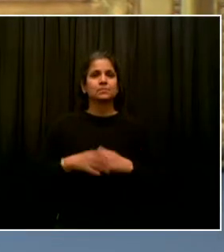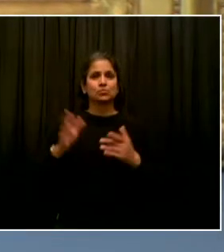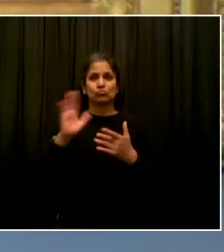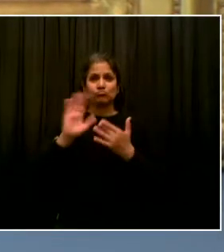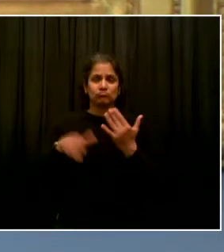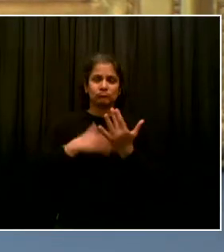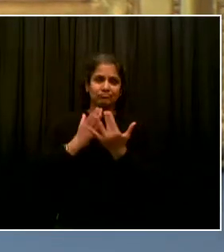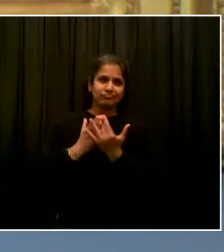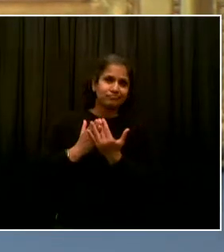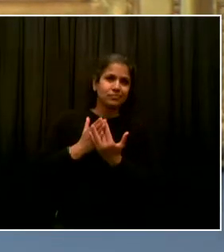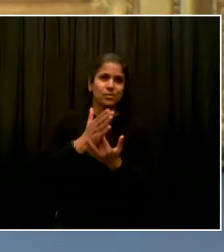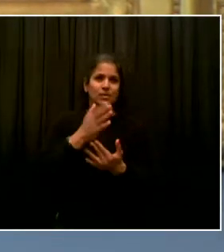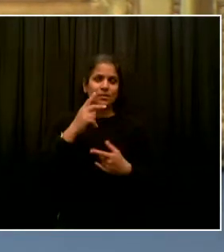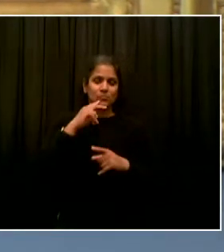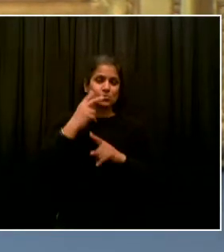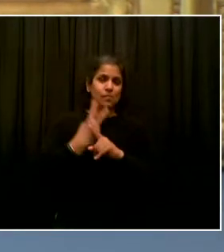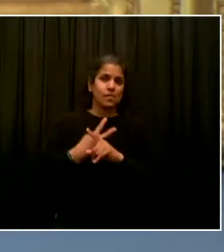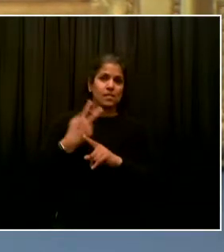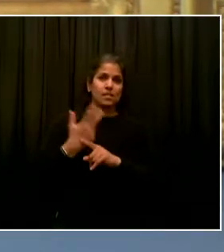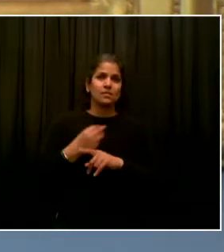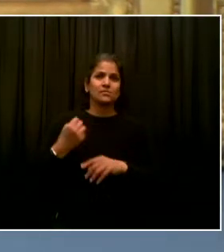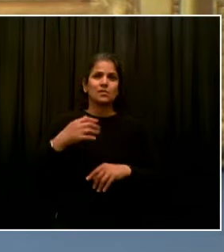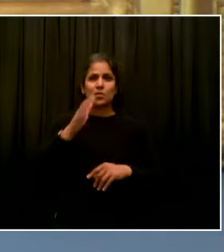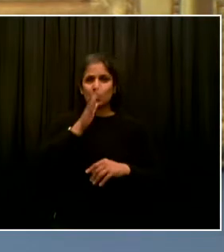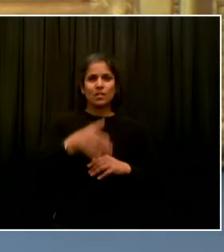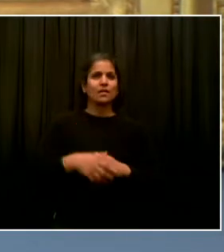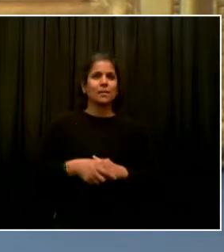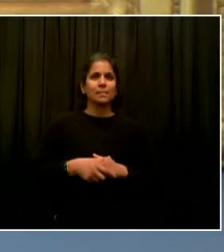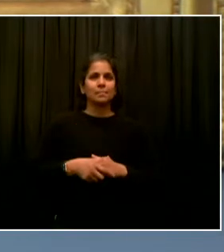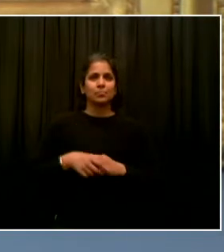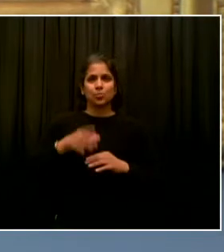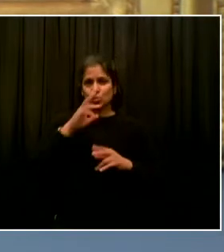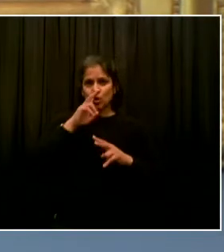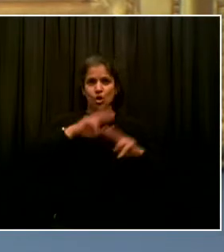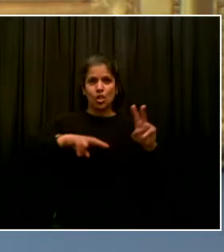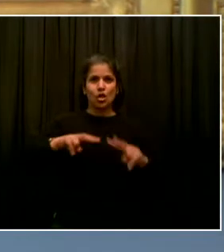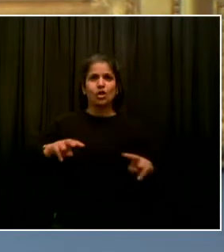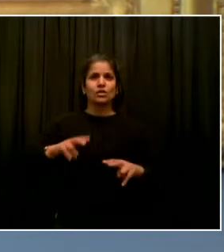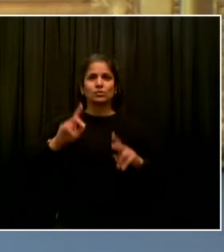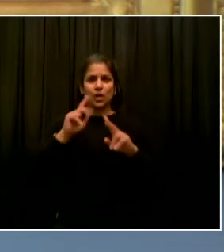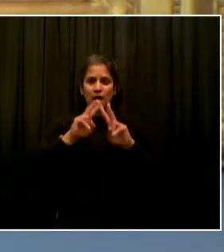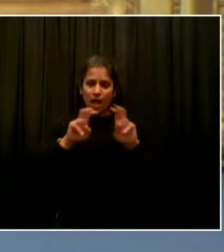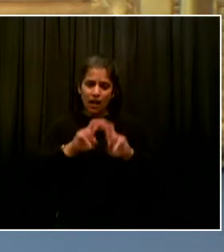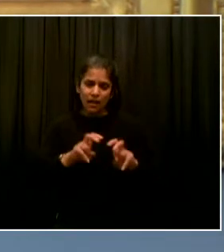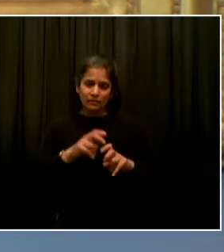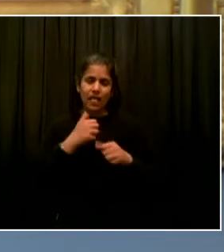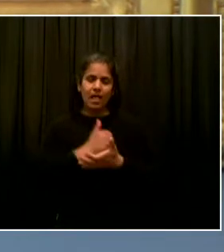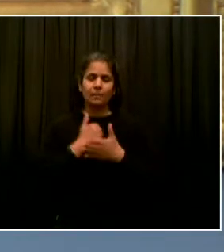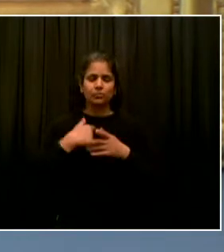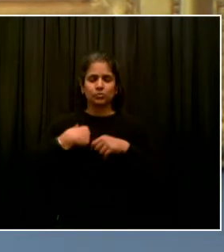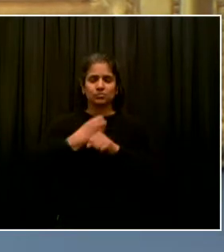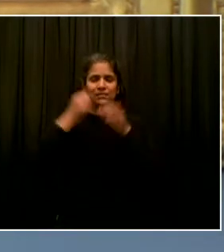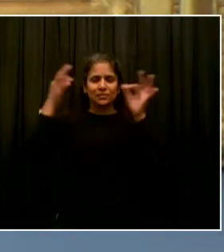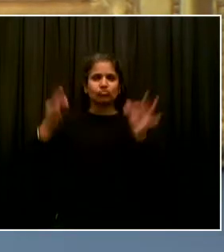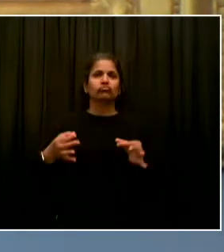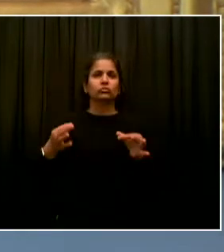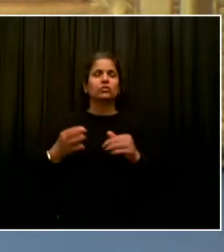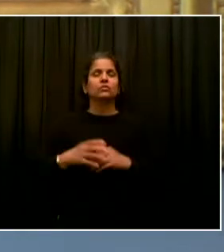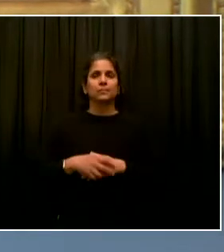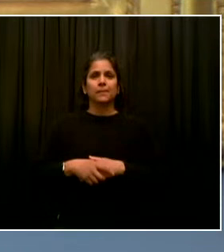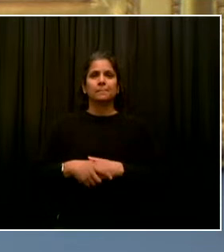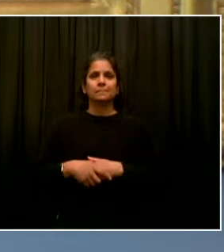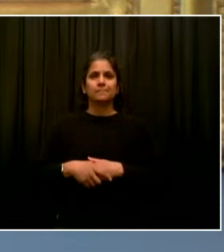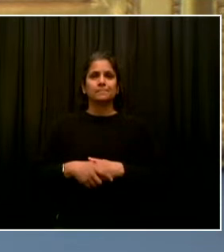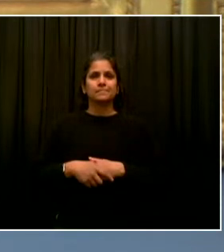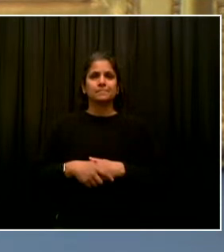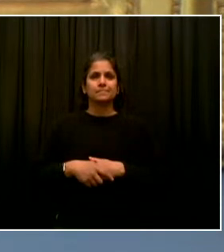months, we're going to look at that analysis and make a determination. COVID is a formidable opponent